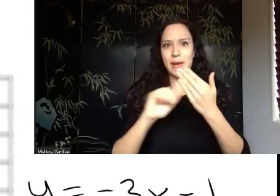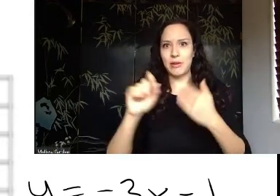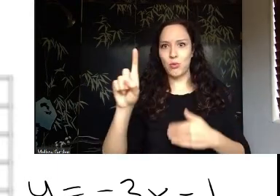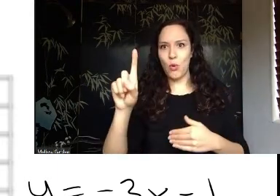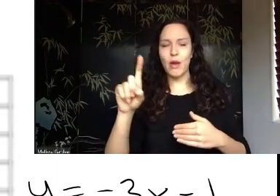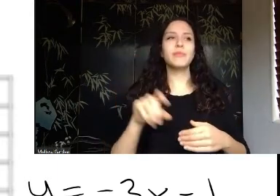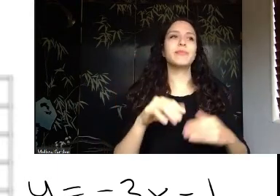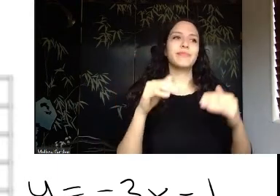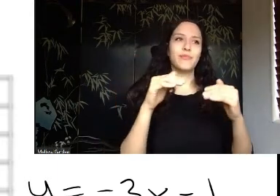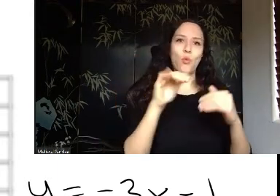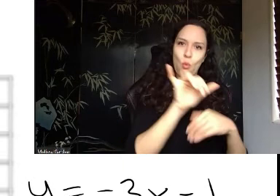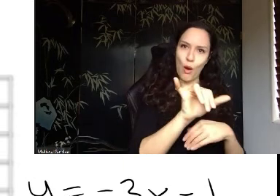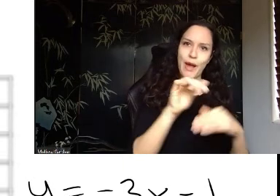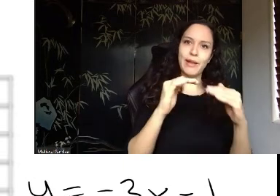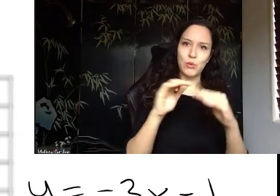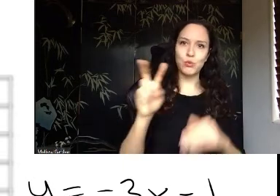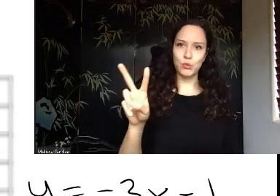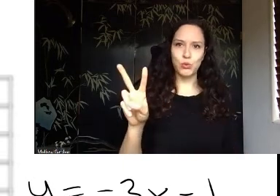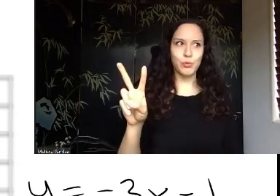2.